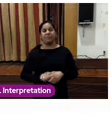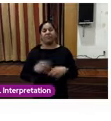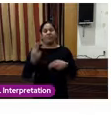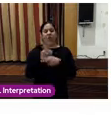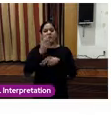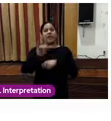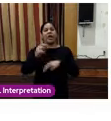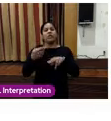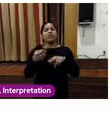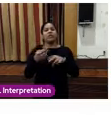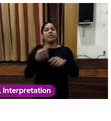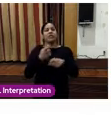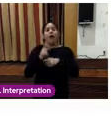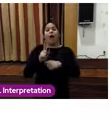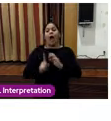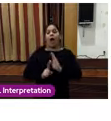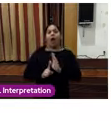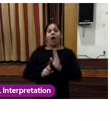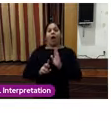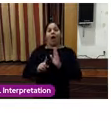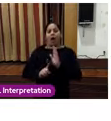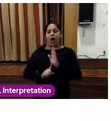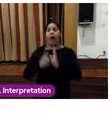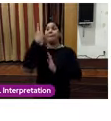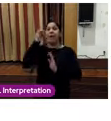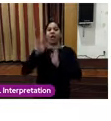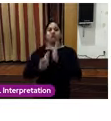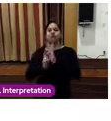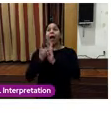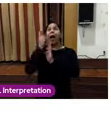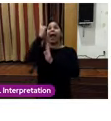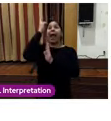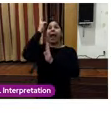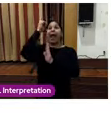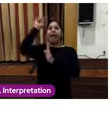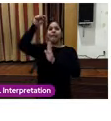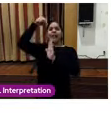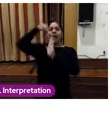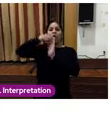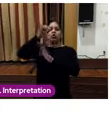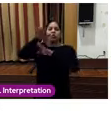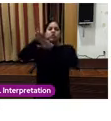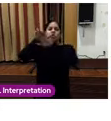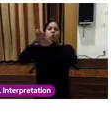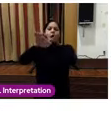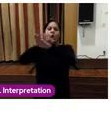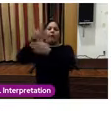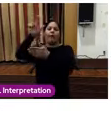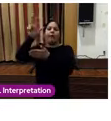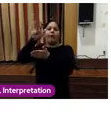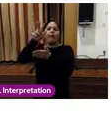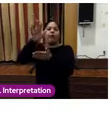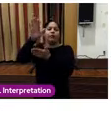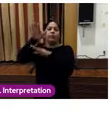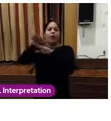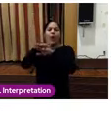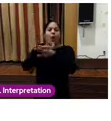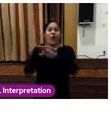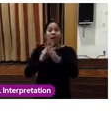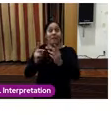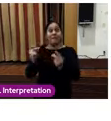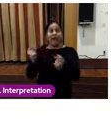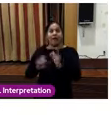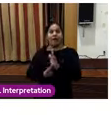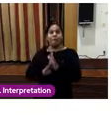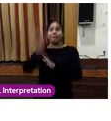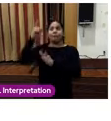they say up like a rocket, down like a feather. And that's our problem. Because they will raise these prices up super high,